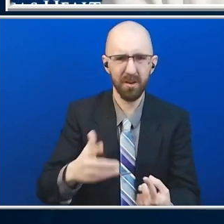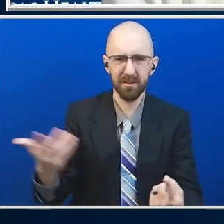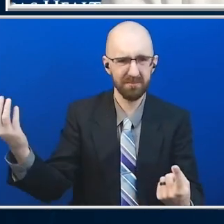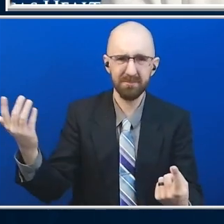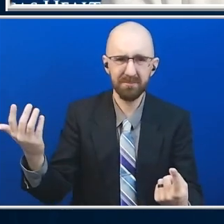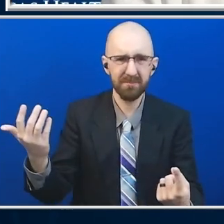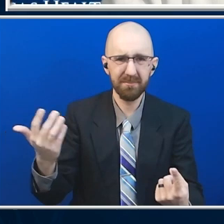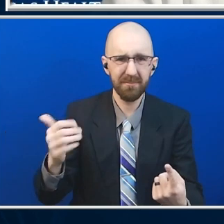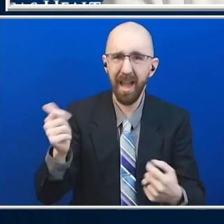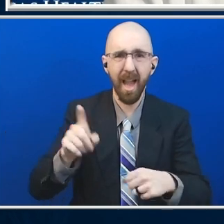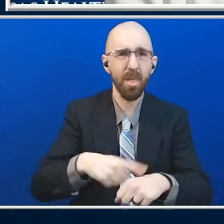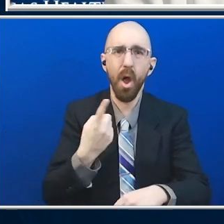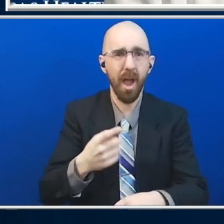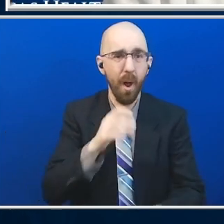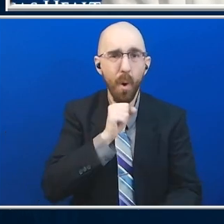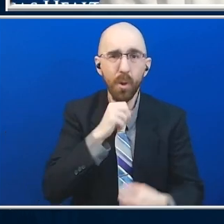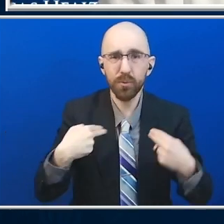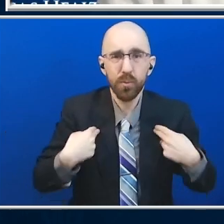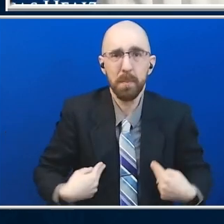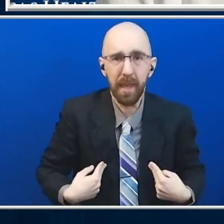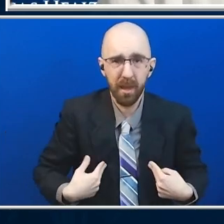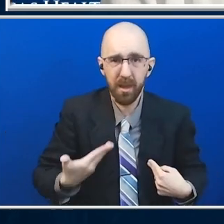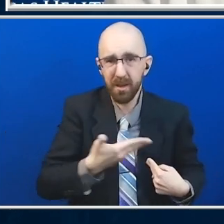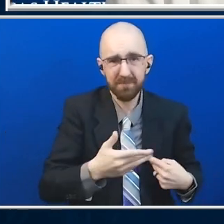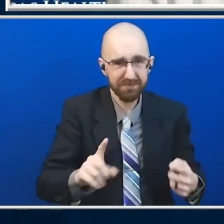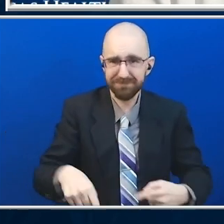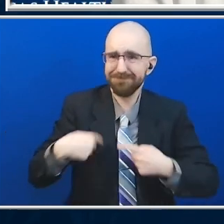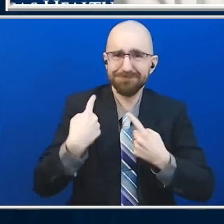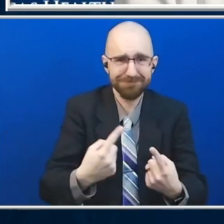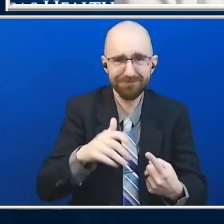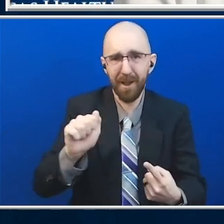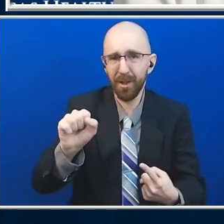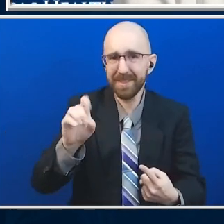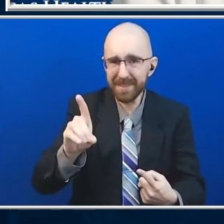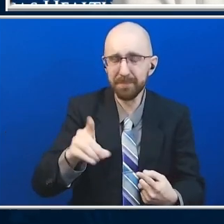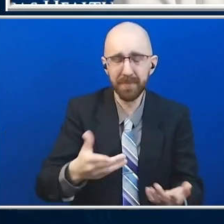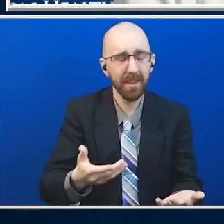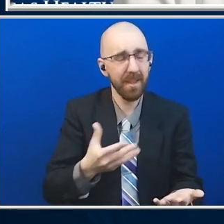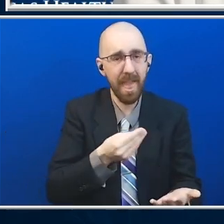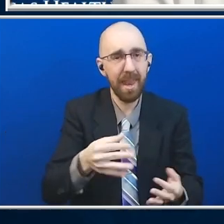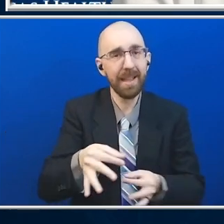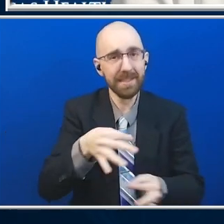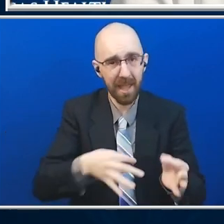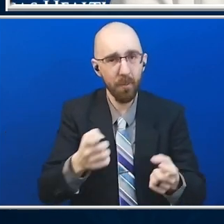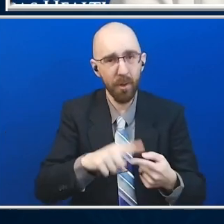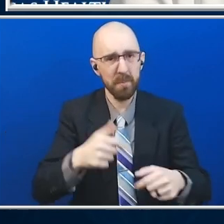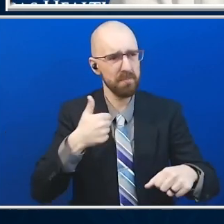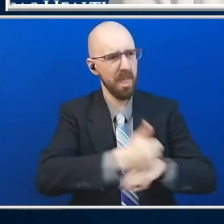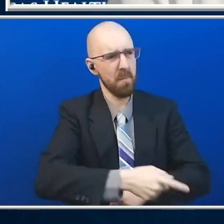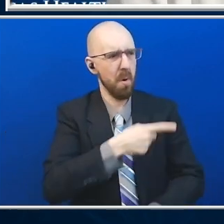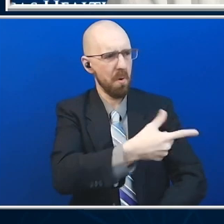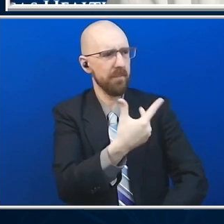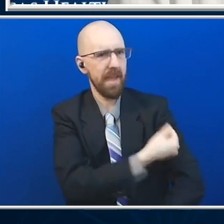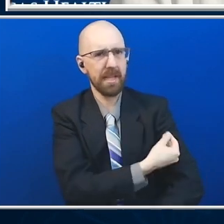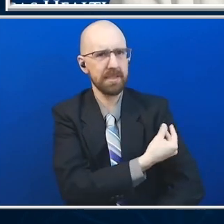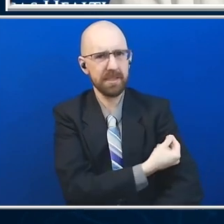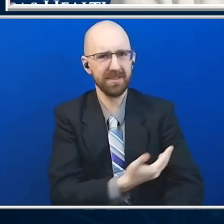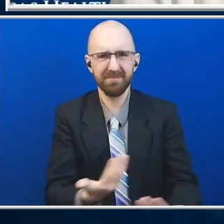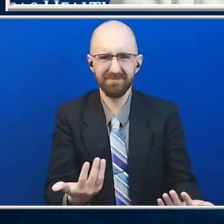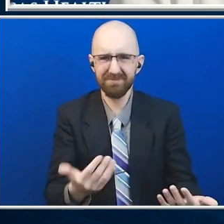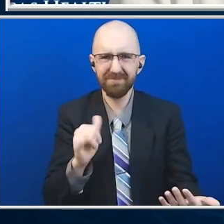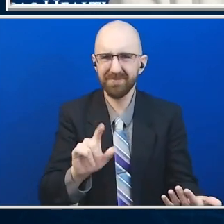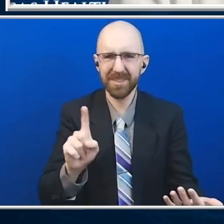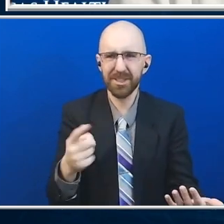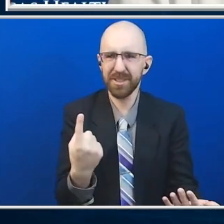how old is humanity, right? That's how long autism is around. And instead we want to blame it on the MMR, which is just to